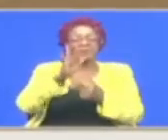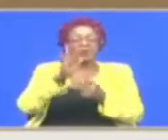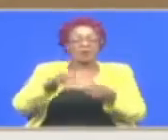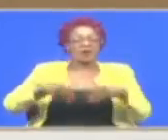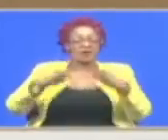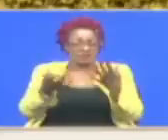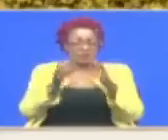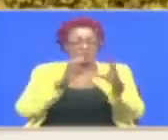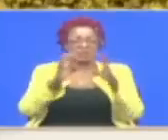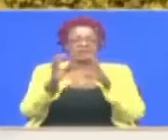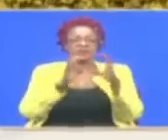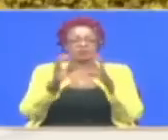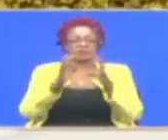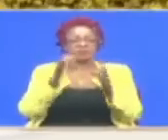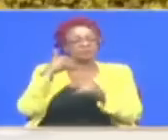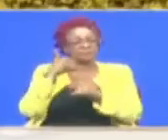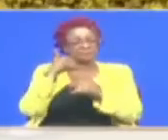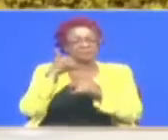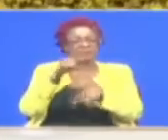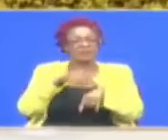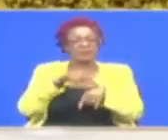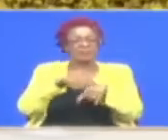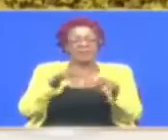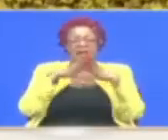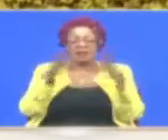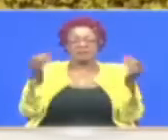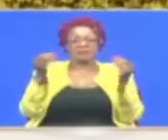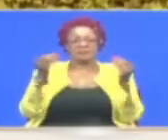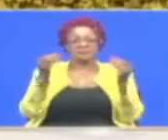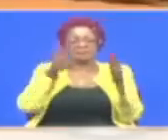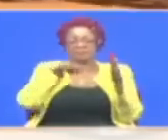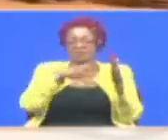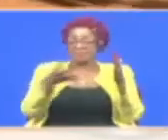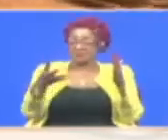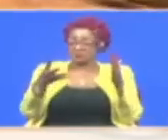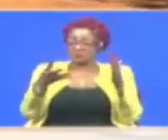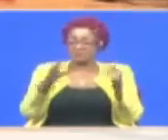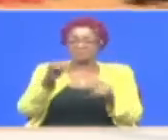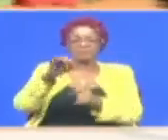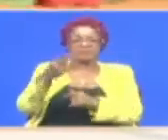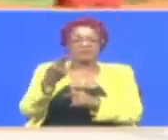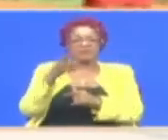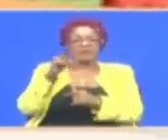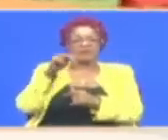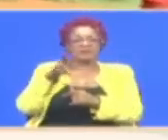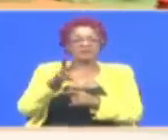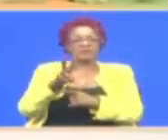communication gadgets soon as they left jail. Seth Olale, NTV.